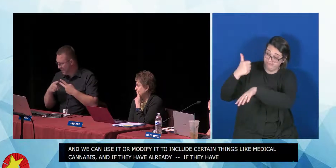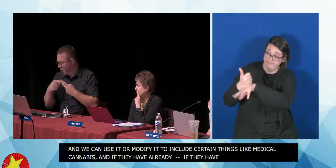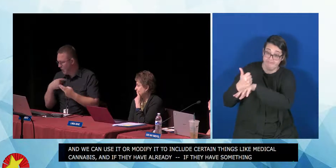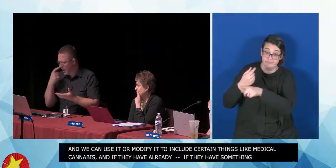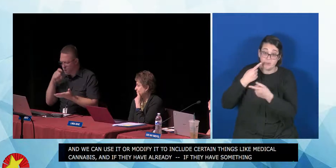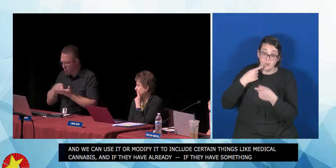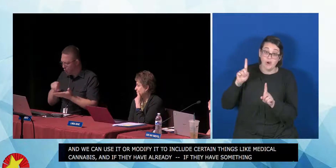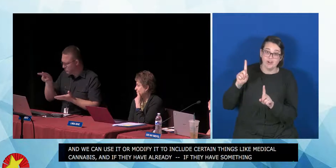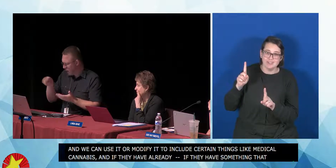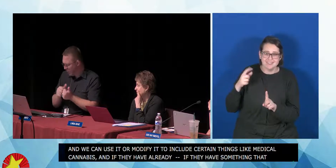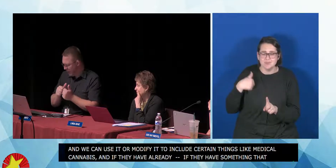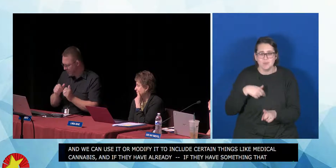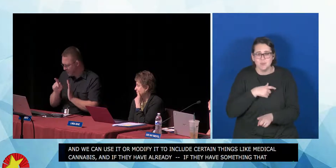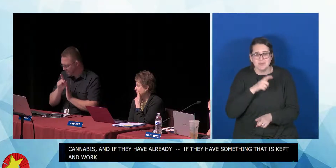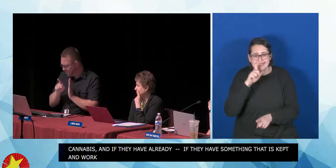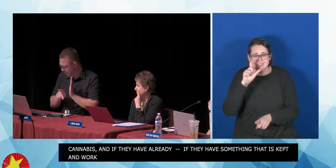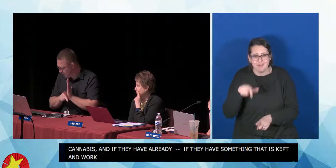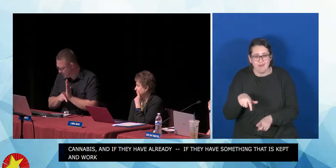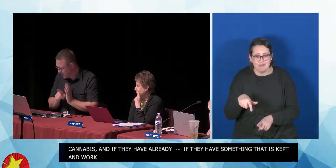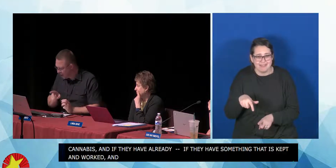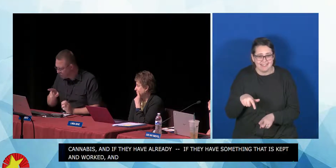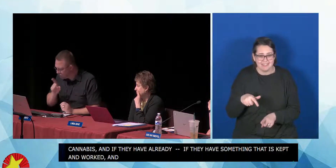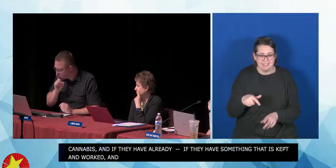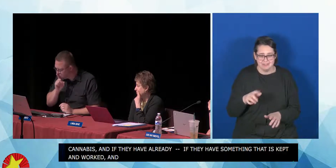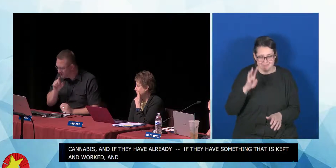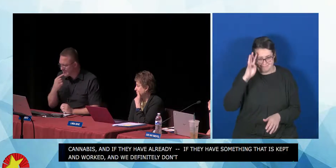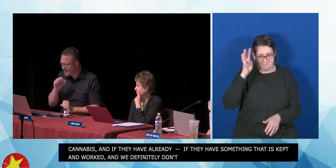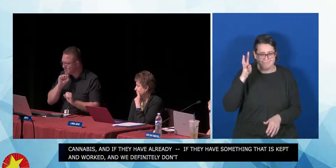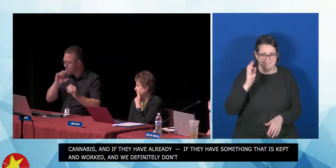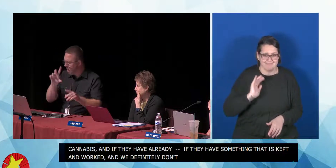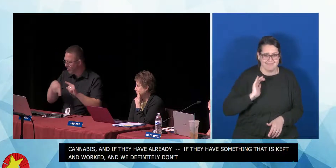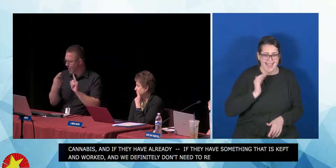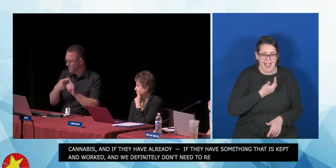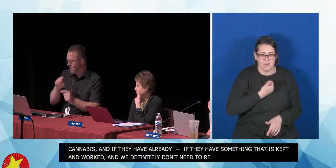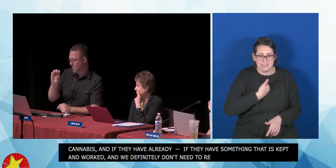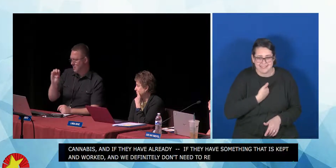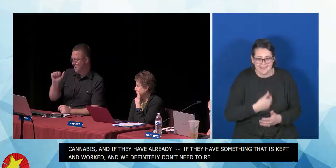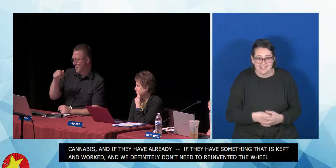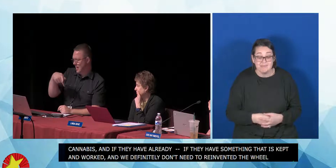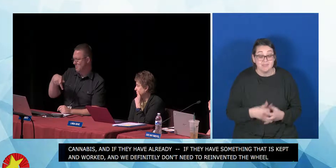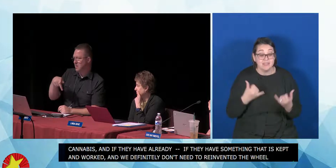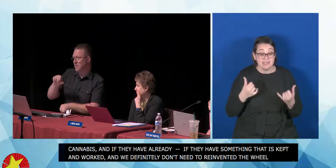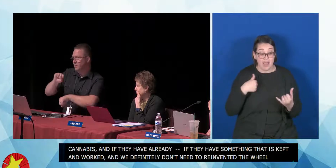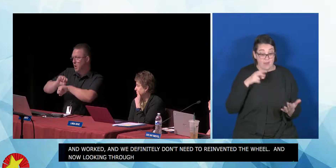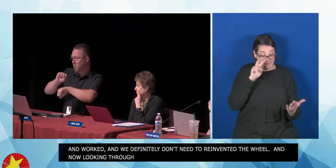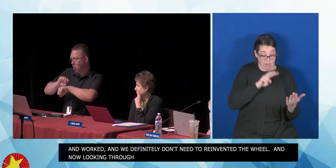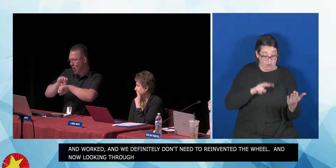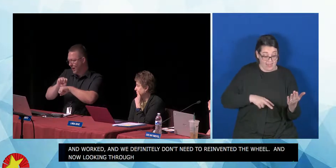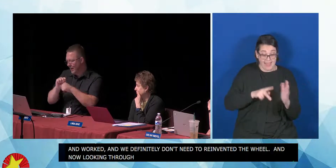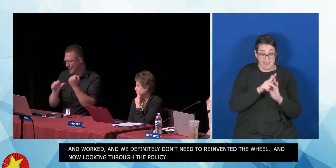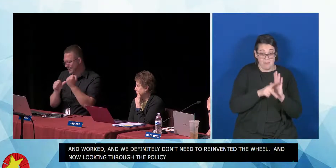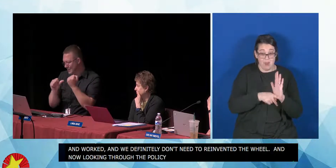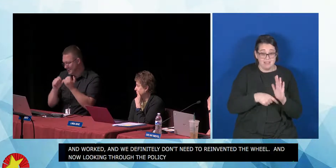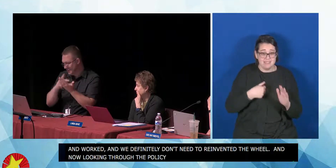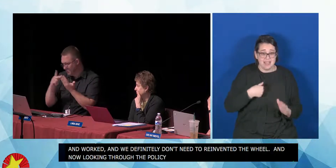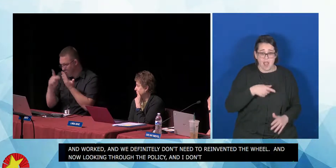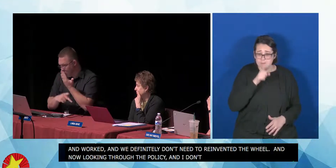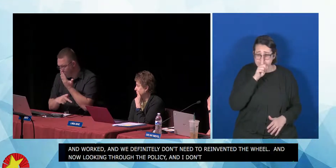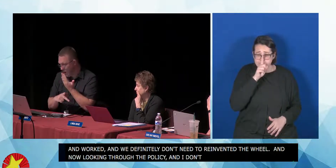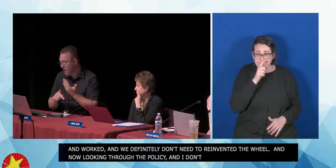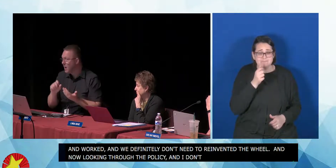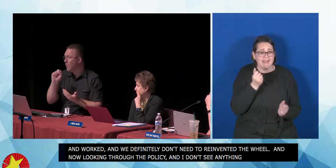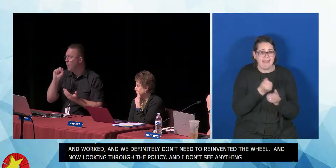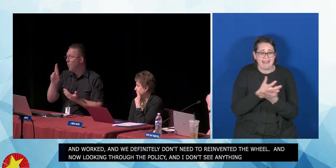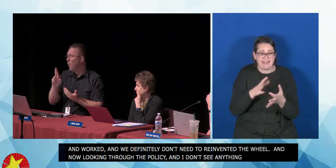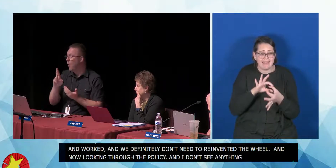we definitely don't need to reinvent the wheel. Now, as I'm looking through the policy, I don't see anything about the EAP, the